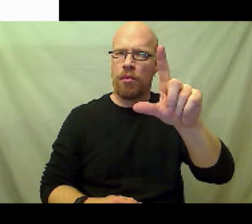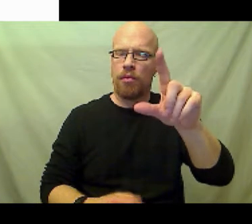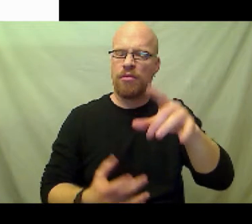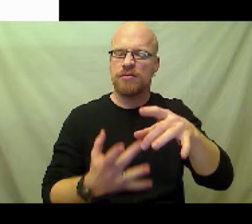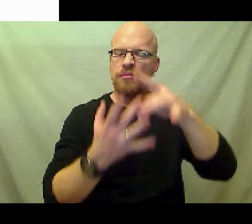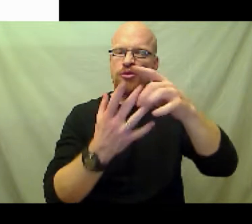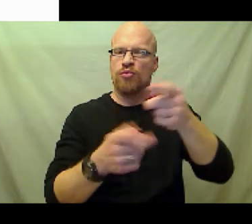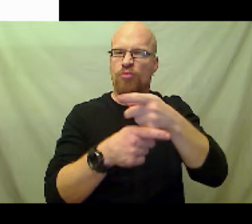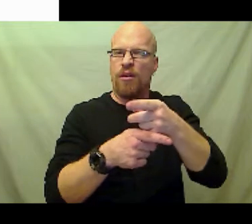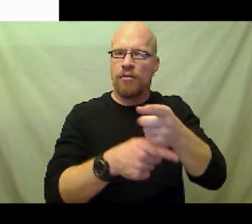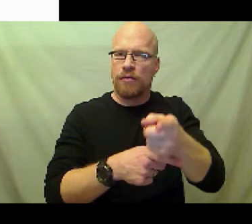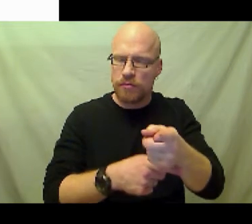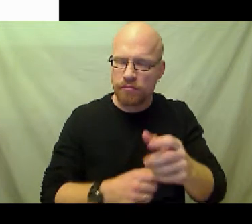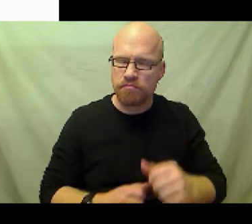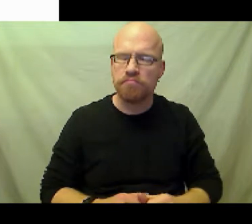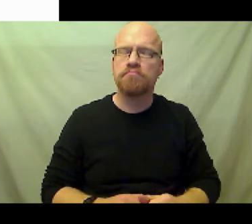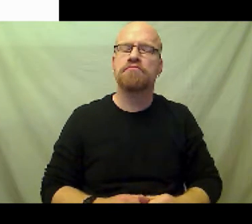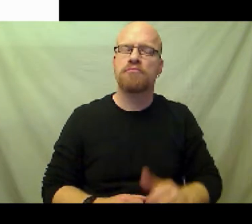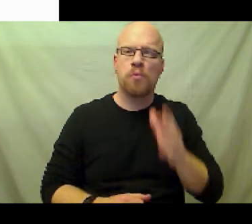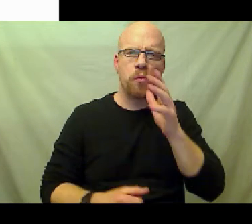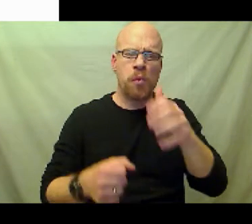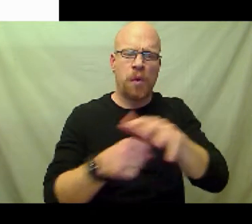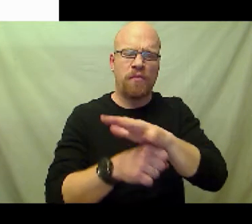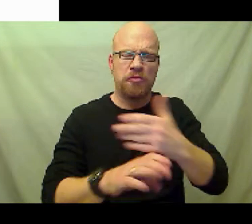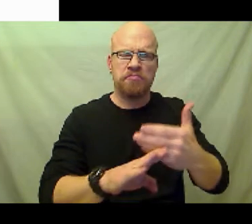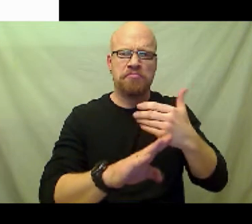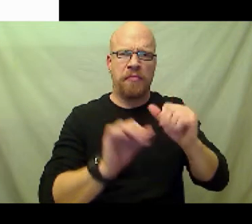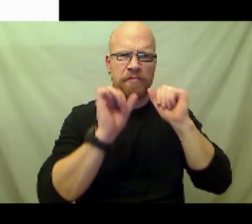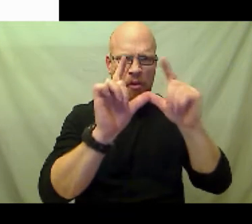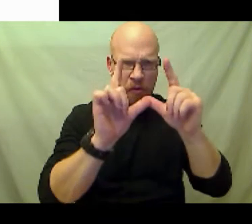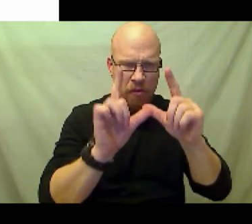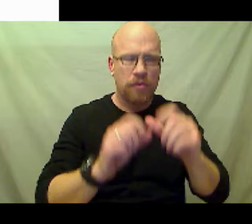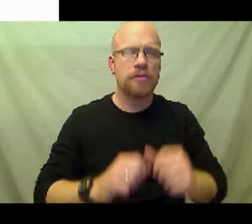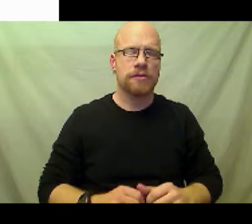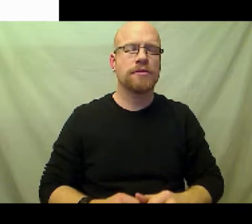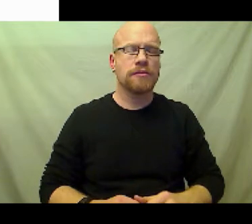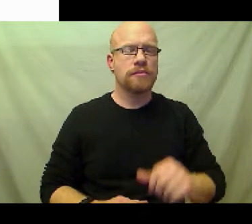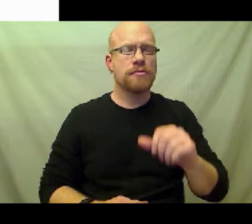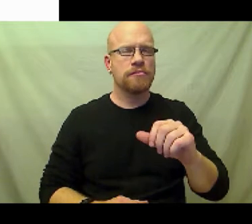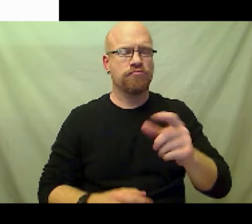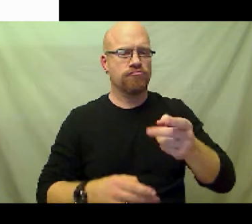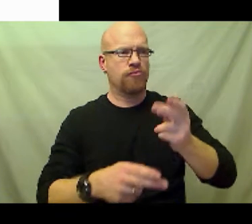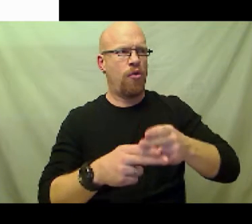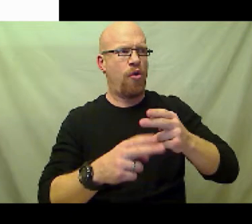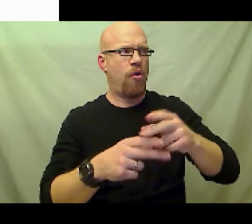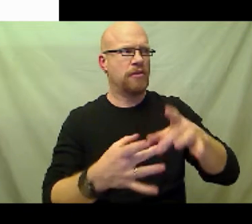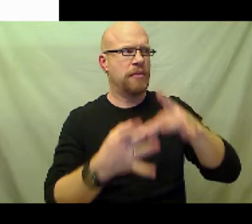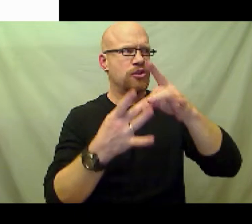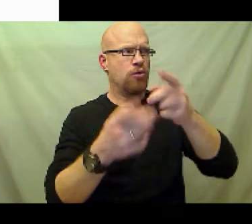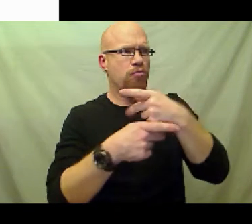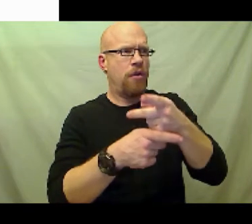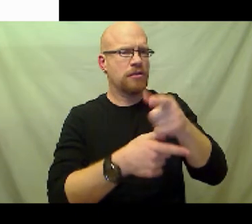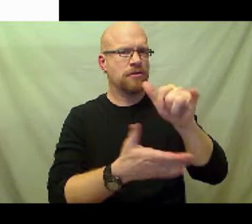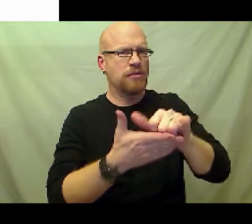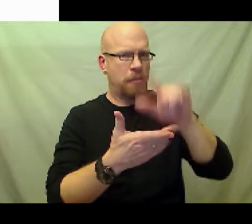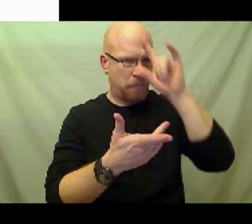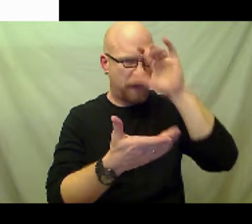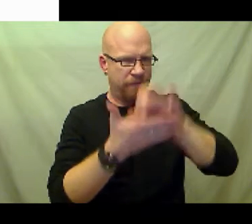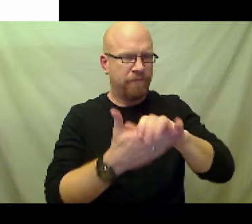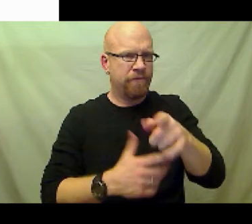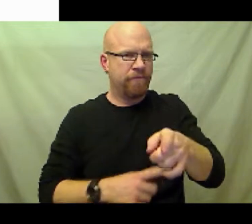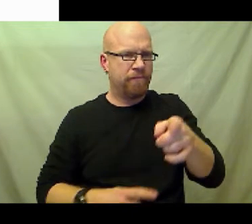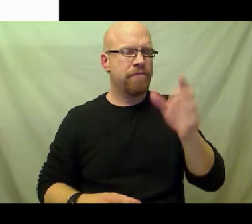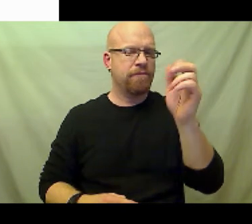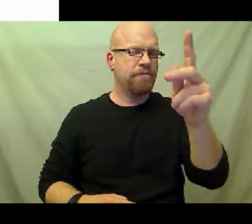meant. And perfect trinomials, we've covered that in previous vlogs, special products. That was the